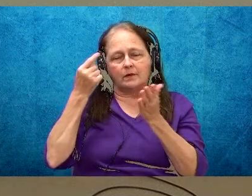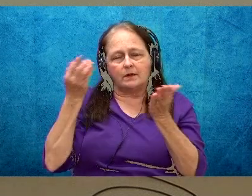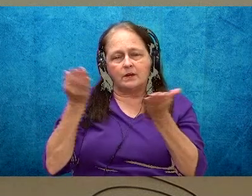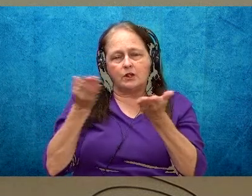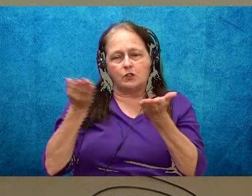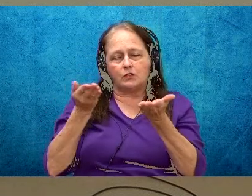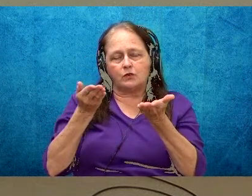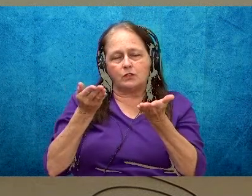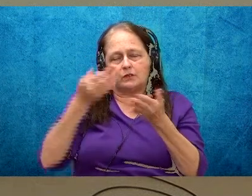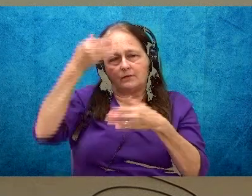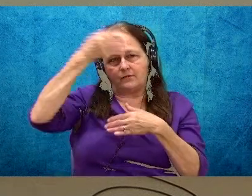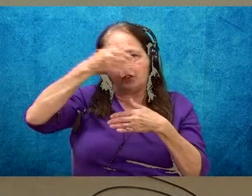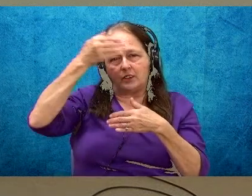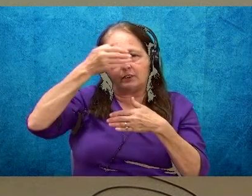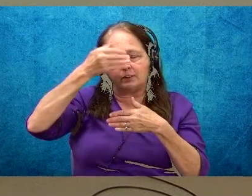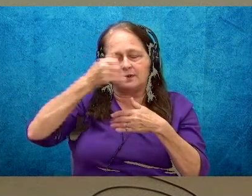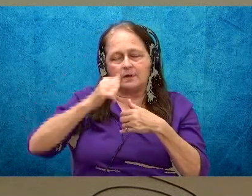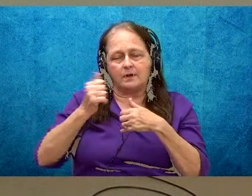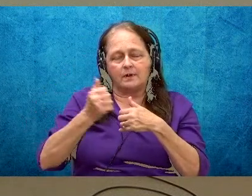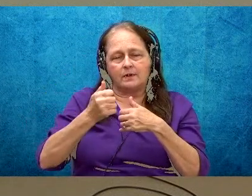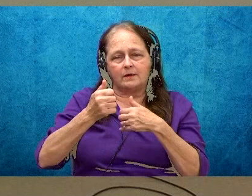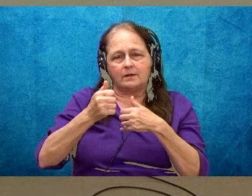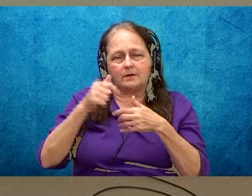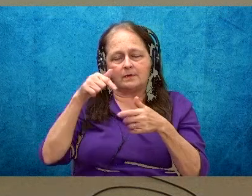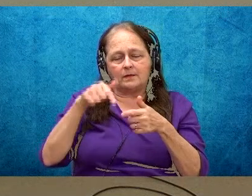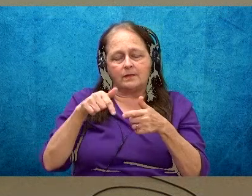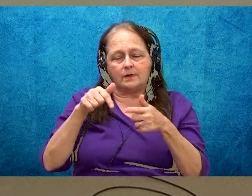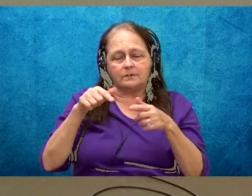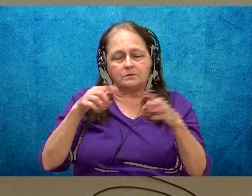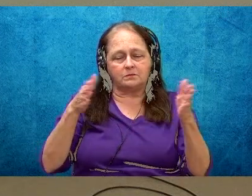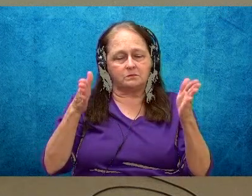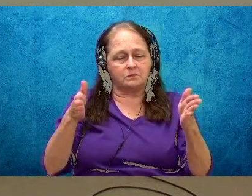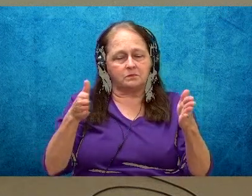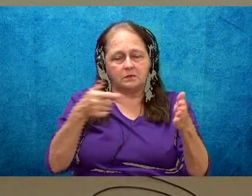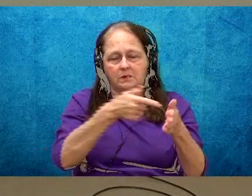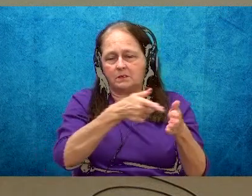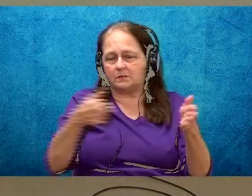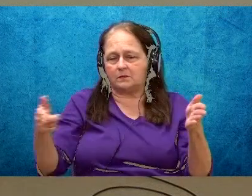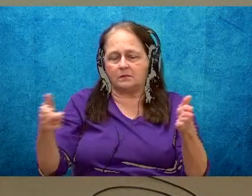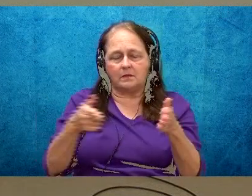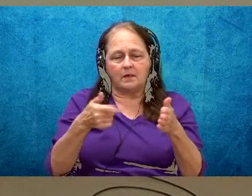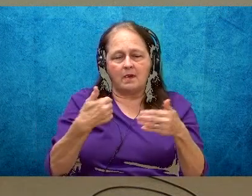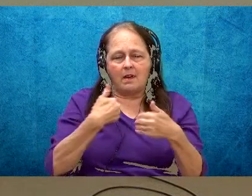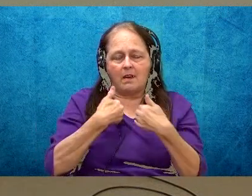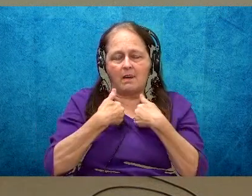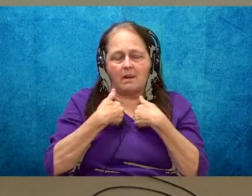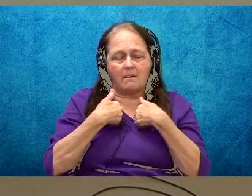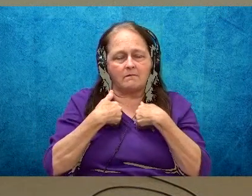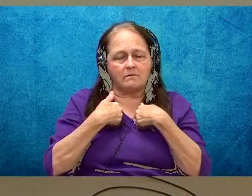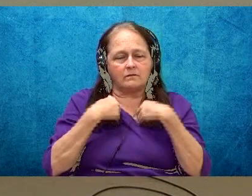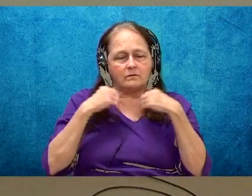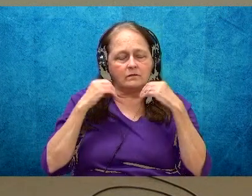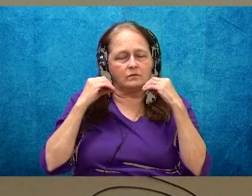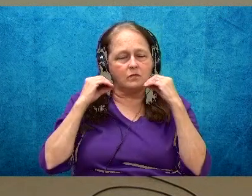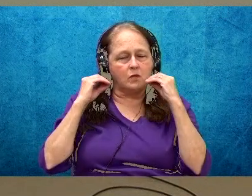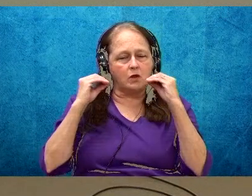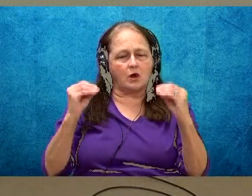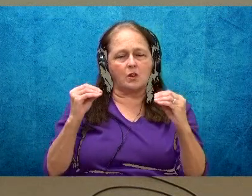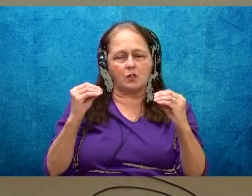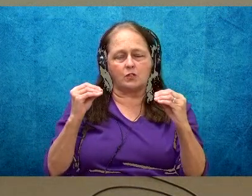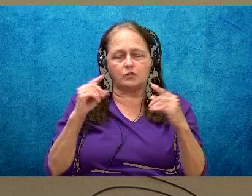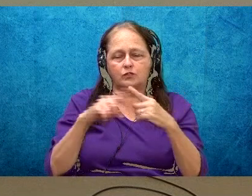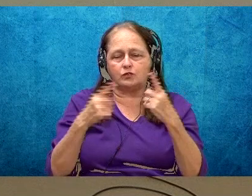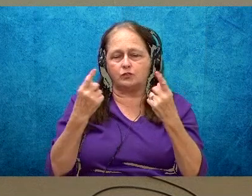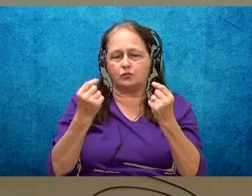here's the front, here's the front. This piece right here has absolutely nothing to do